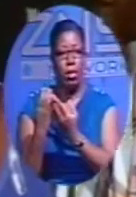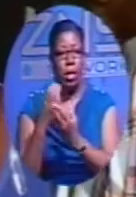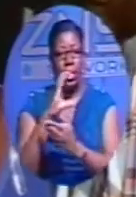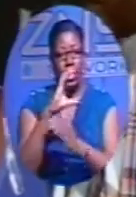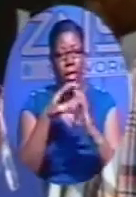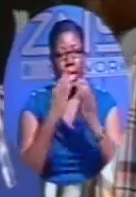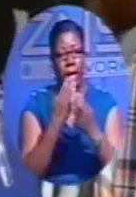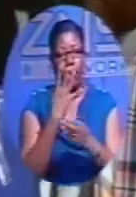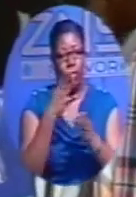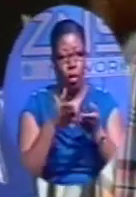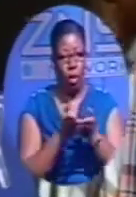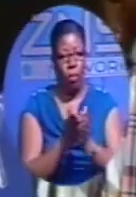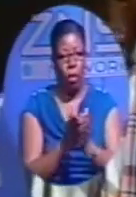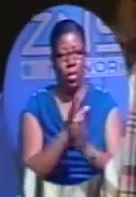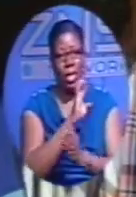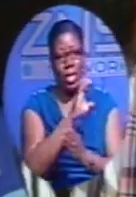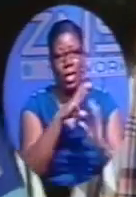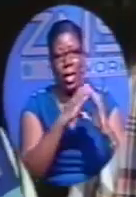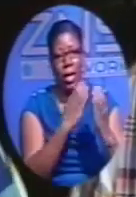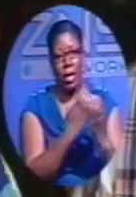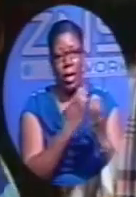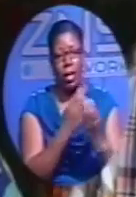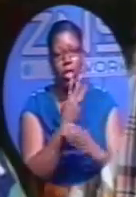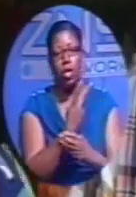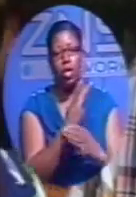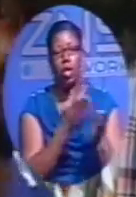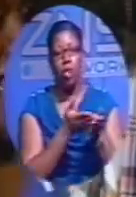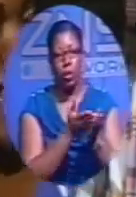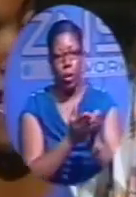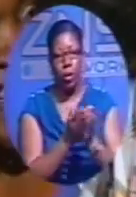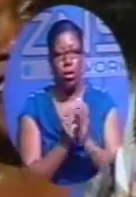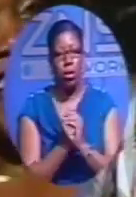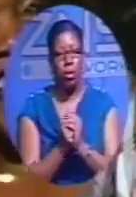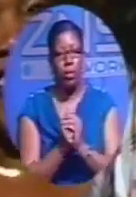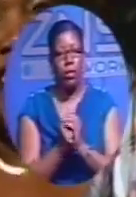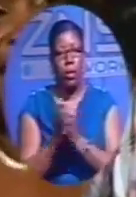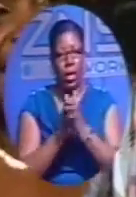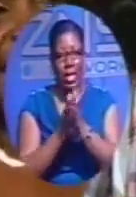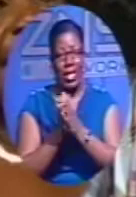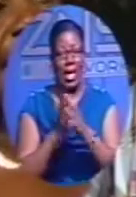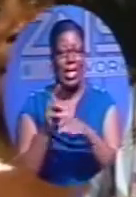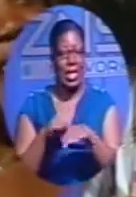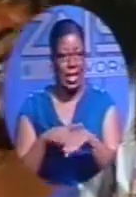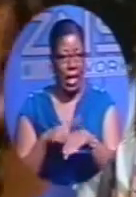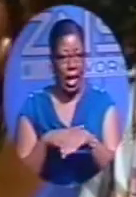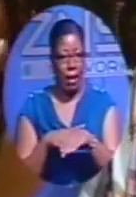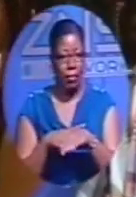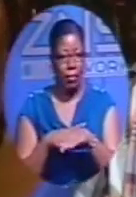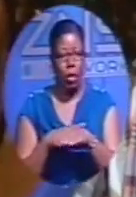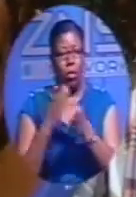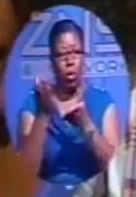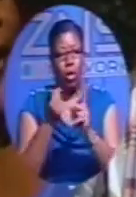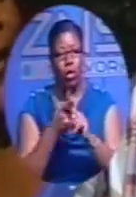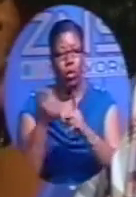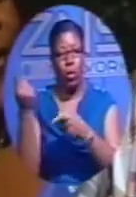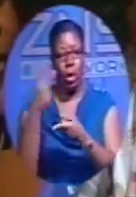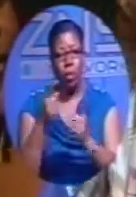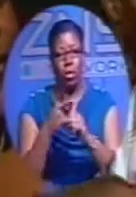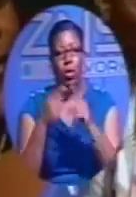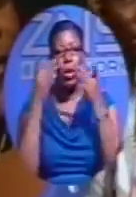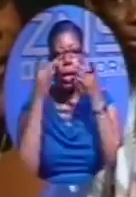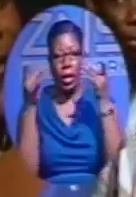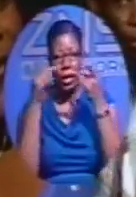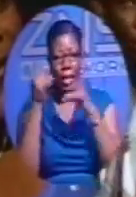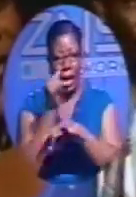C class, 4 boats. E class, we have 2 boats. It's going to be an exciting time. We invite you to come to Cat Island. It's going to